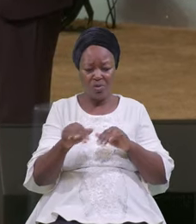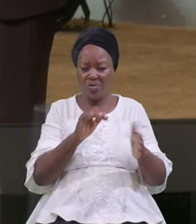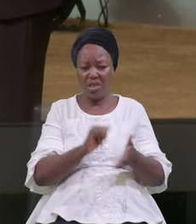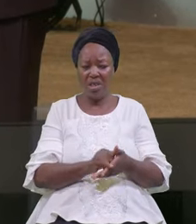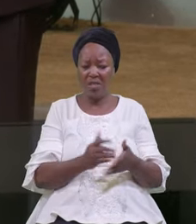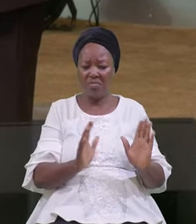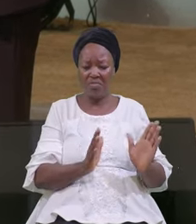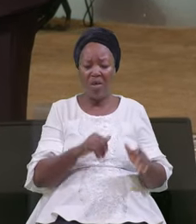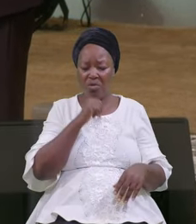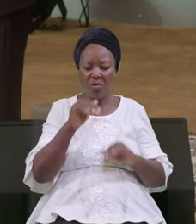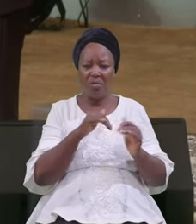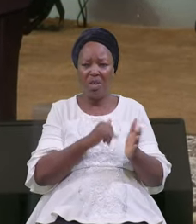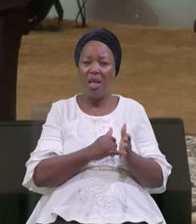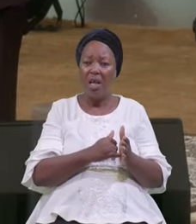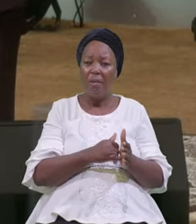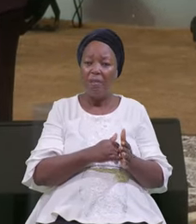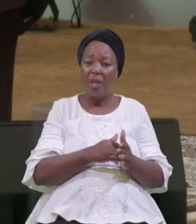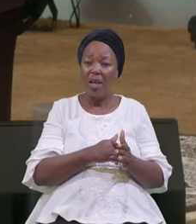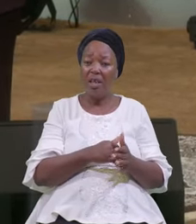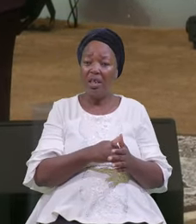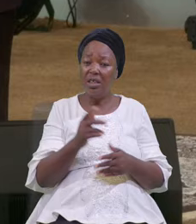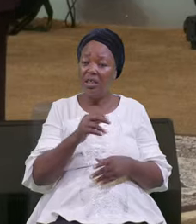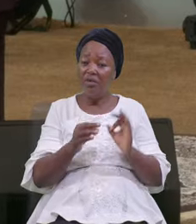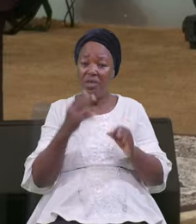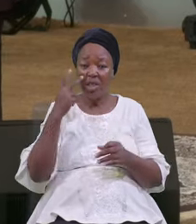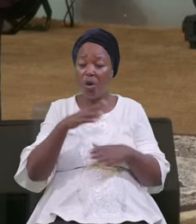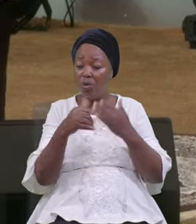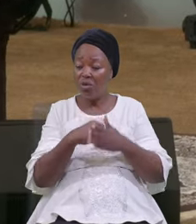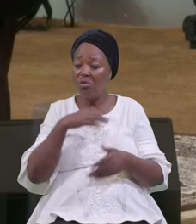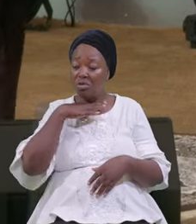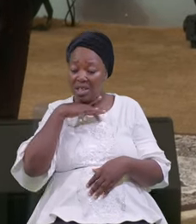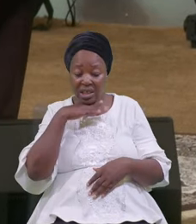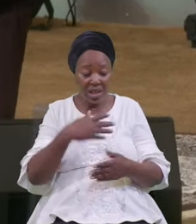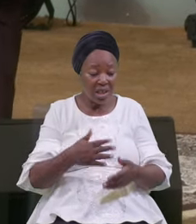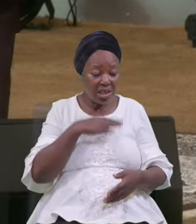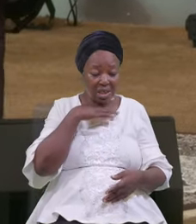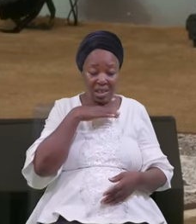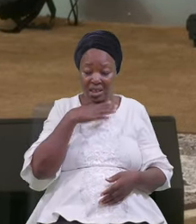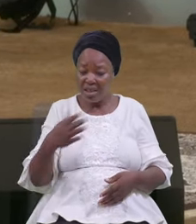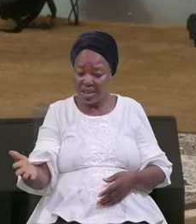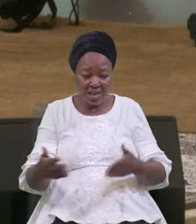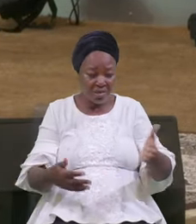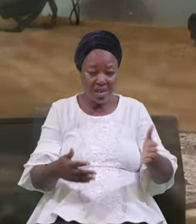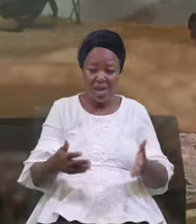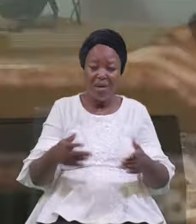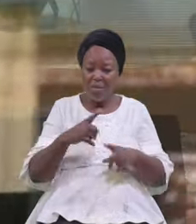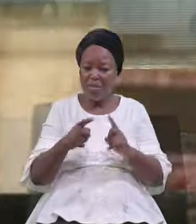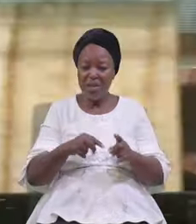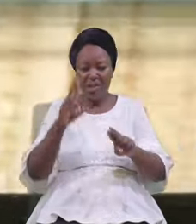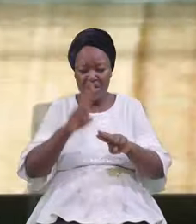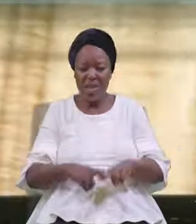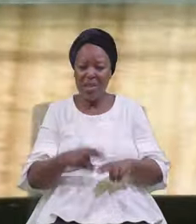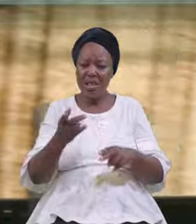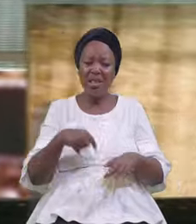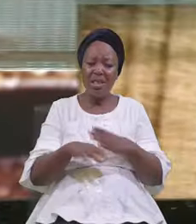And therefore, even if all those unclean things are there, I'm just to, you know, avoid them and